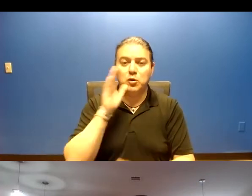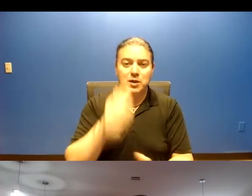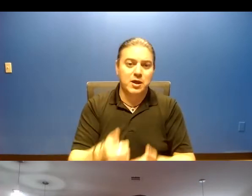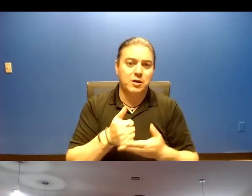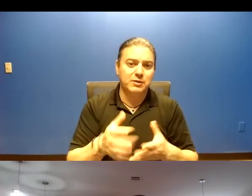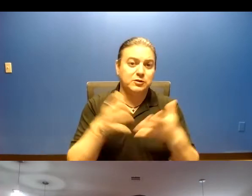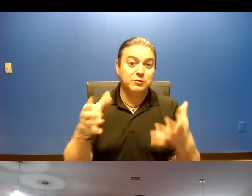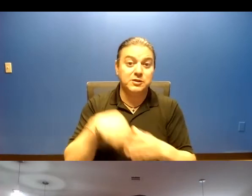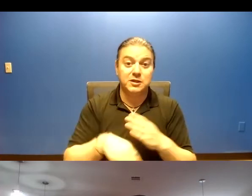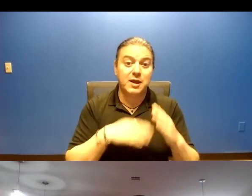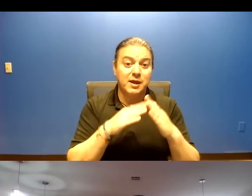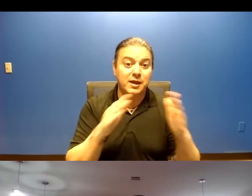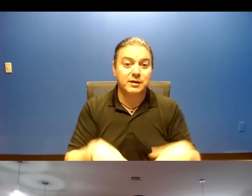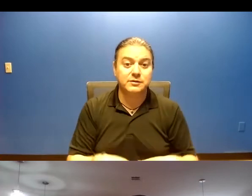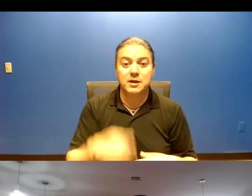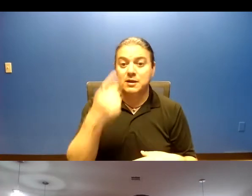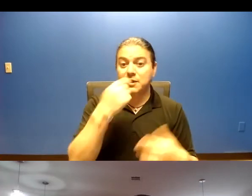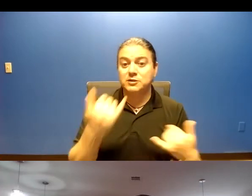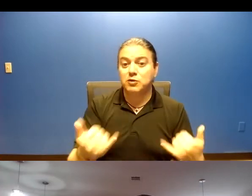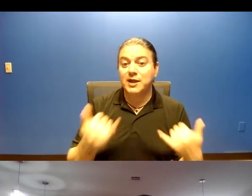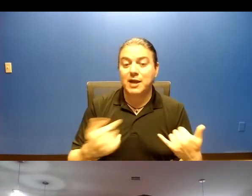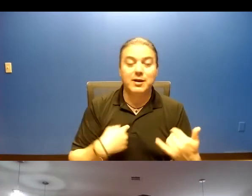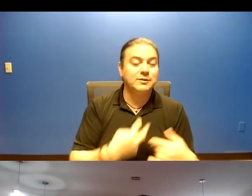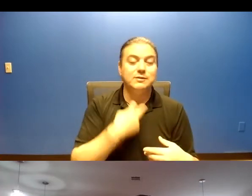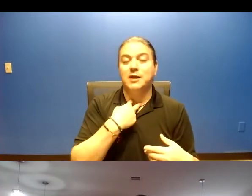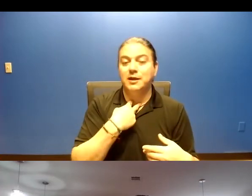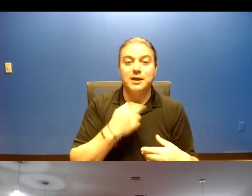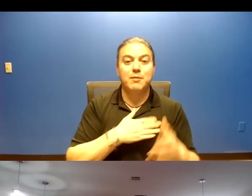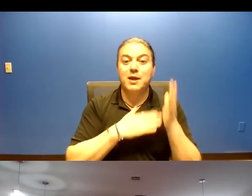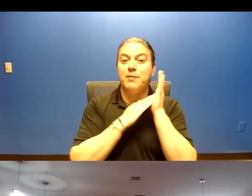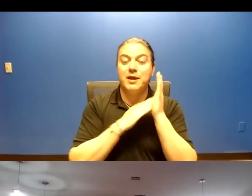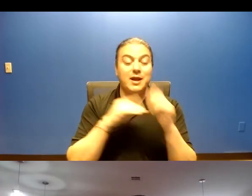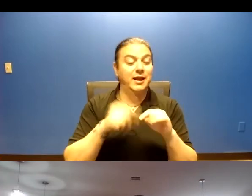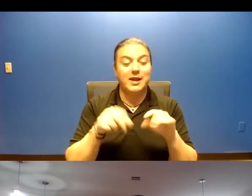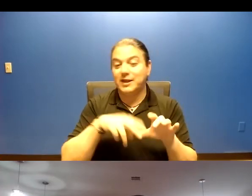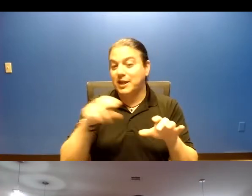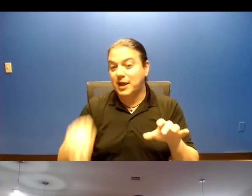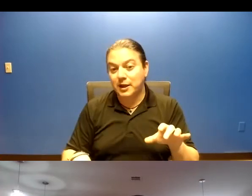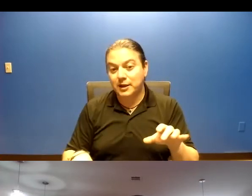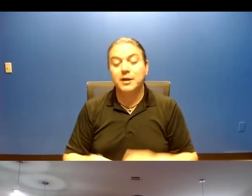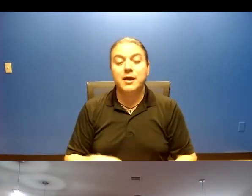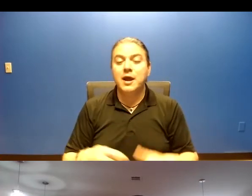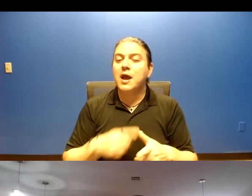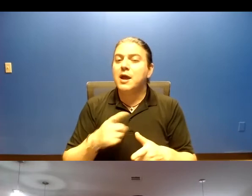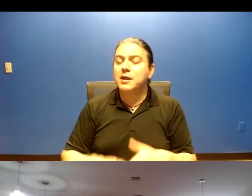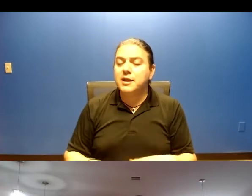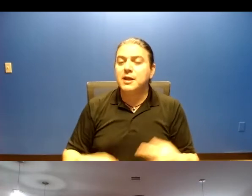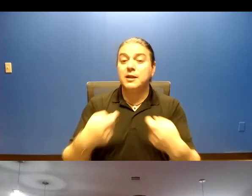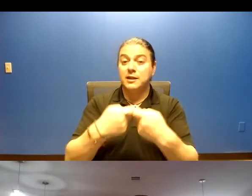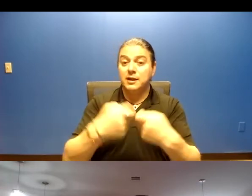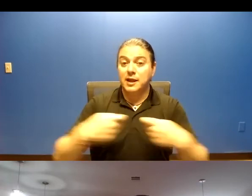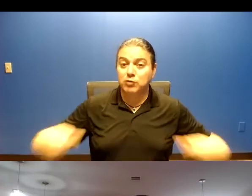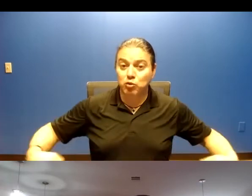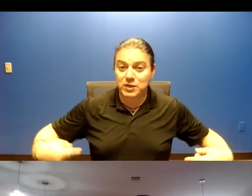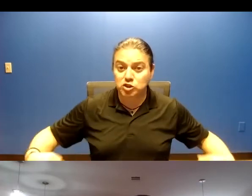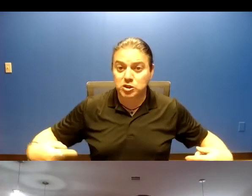I'm stuck in my bed. I'm not able to get out. And other than that, the wheelchair, the electric wheelchair.